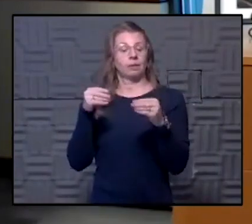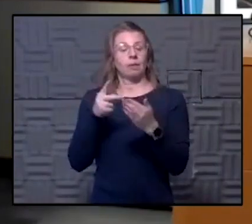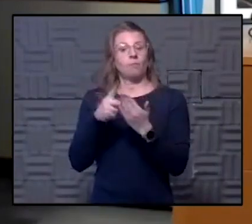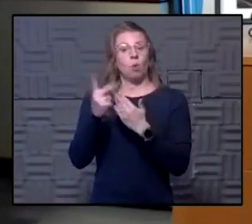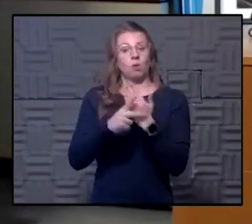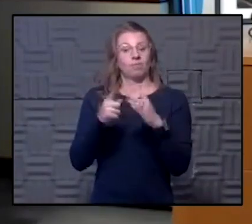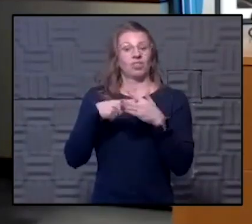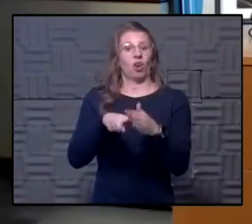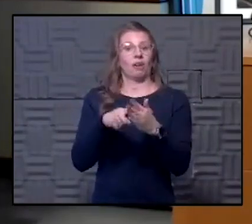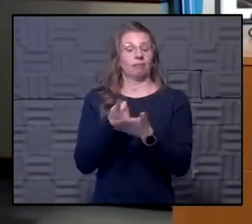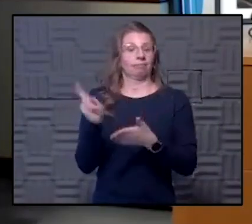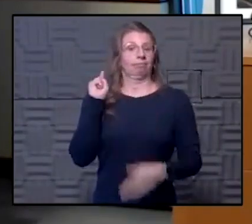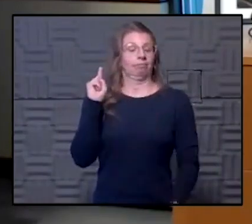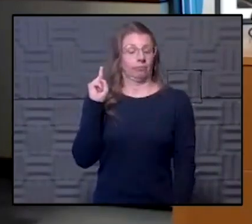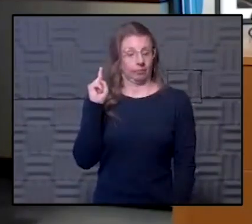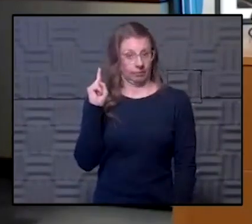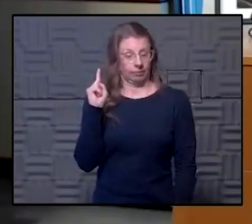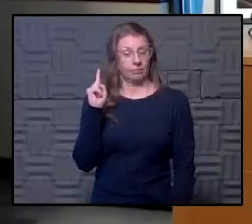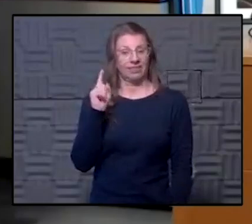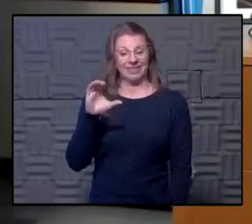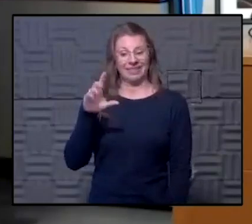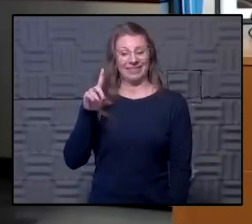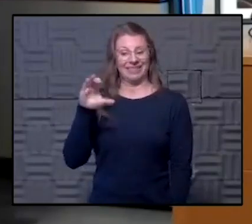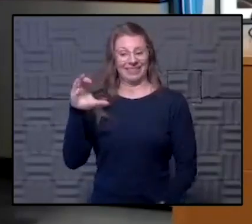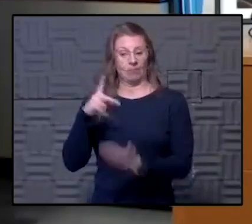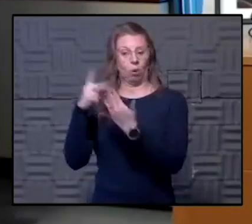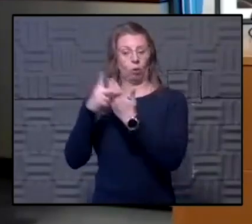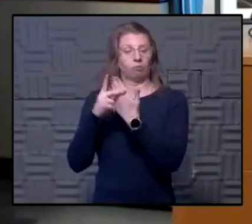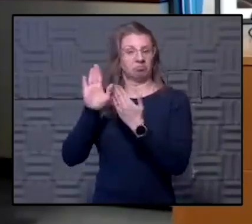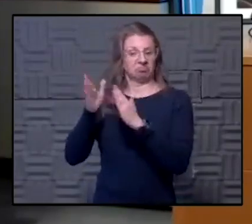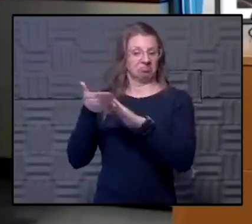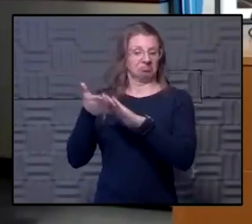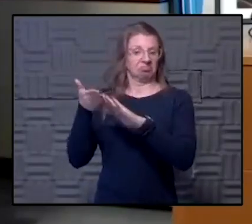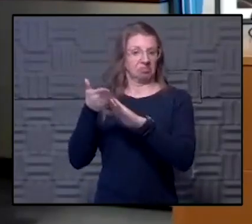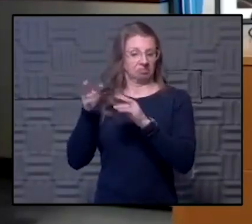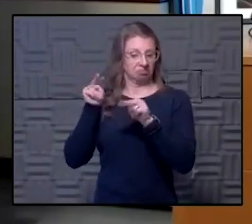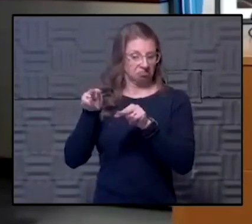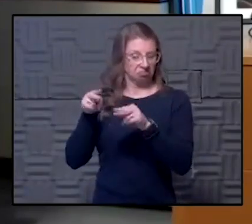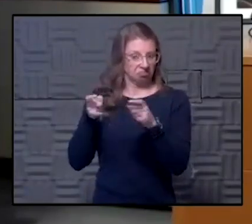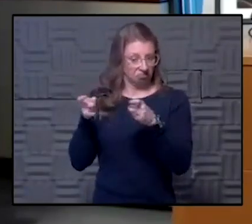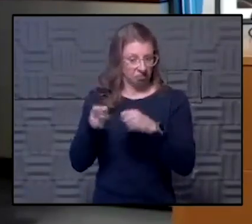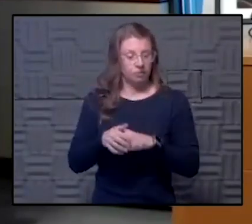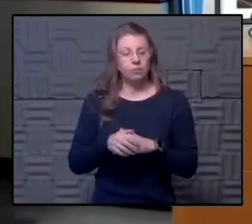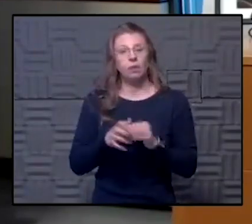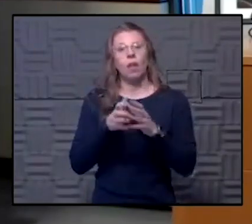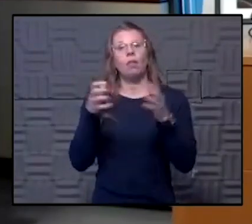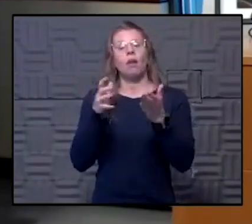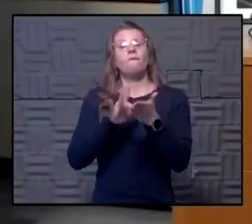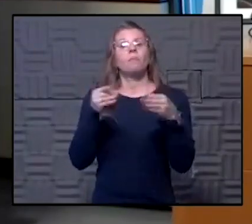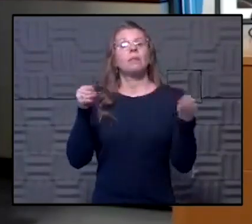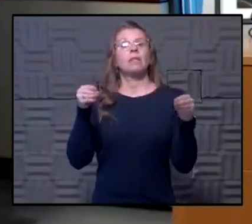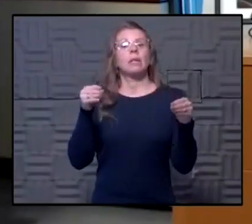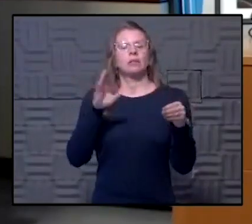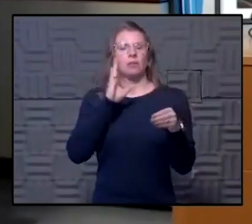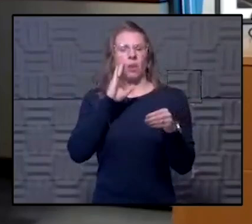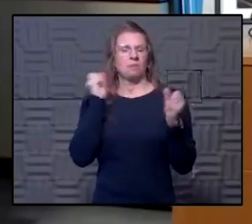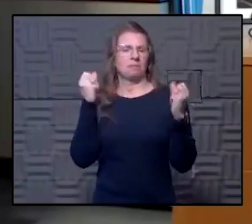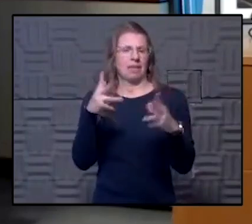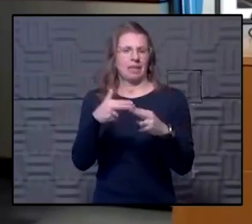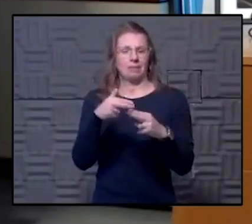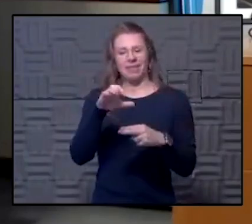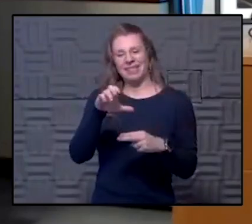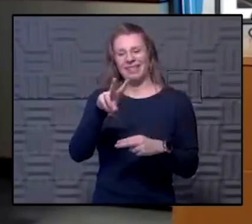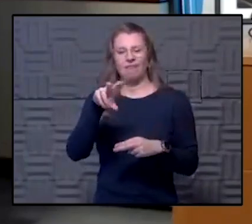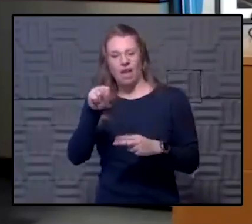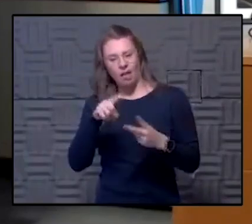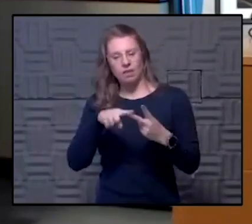week. That's a program run by the CDC where there's lots of pharmacies, and you'll know a lot of the names with CVS's